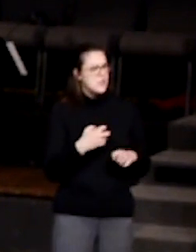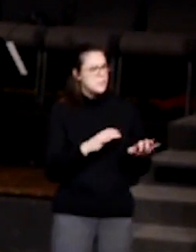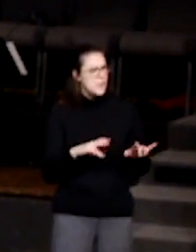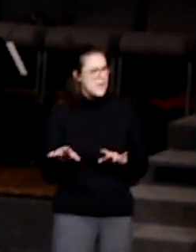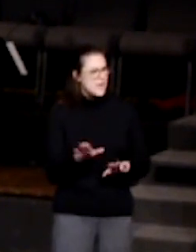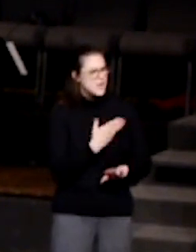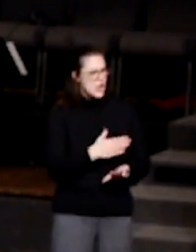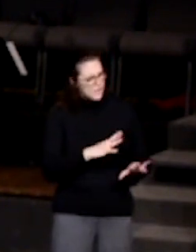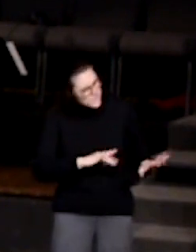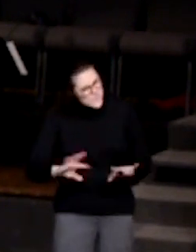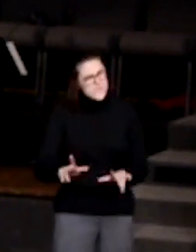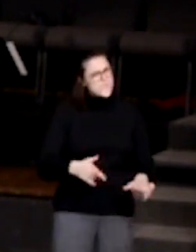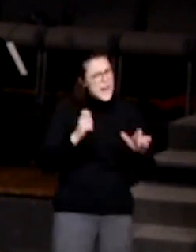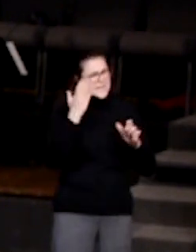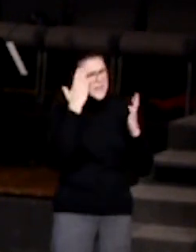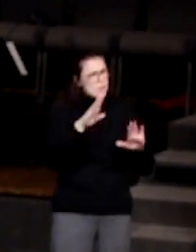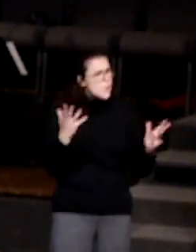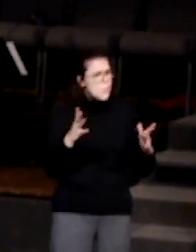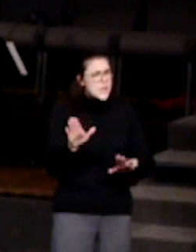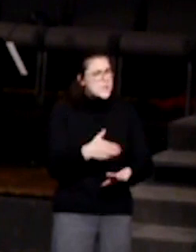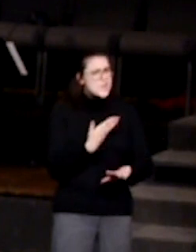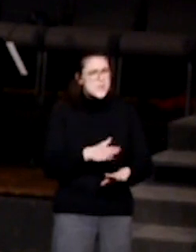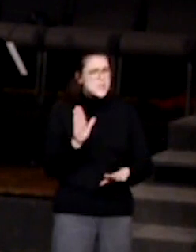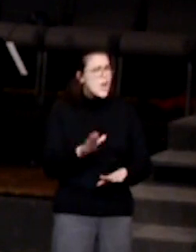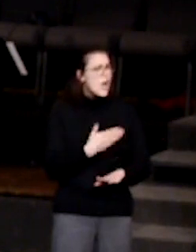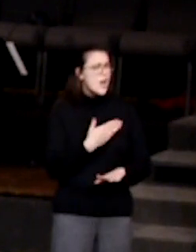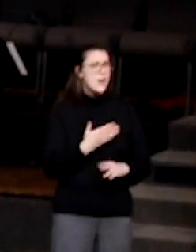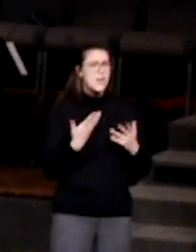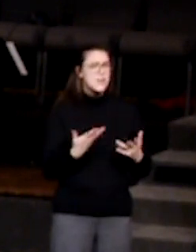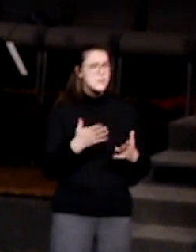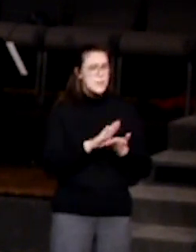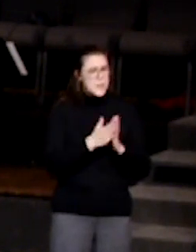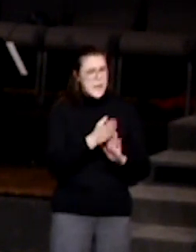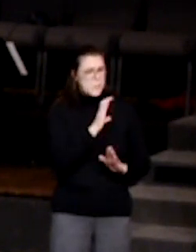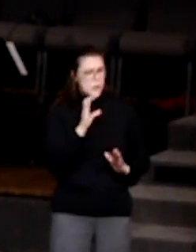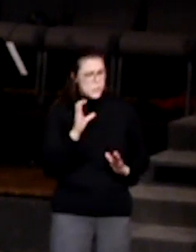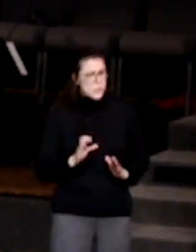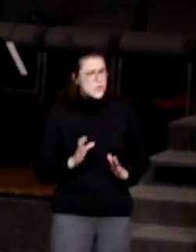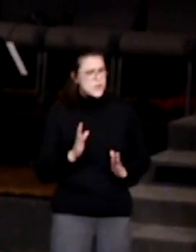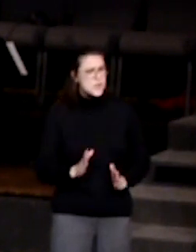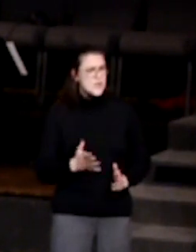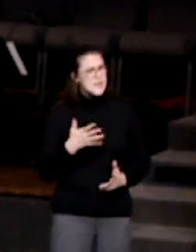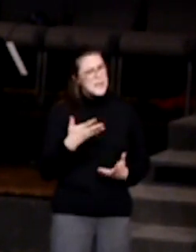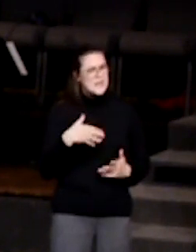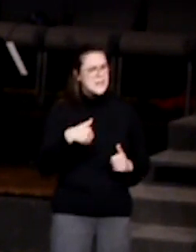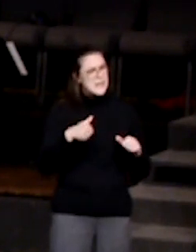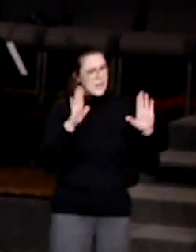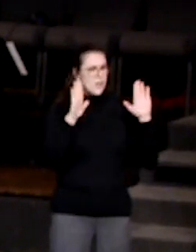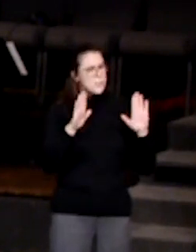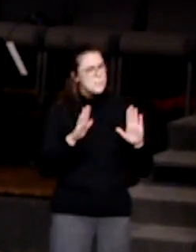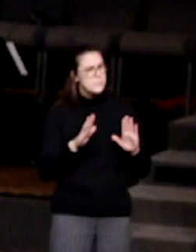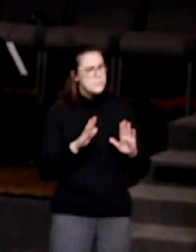fast song, and I don't know what song it was, and you guys were more classical. I know when he became a Christian back in the 50s, he kind of gave up kind of all his worldly